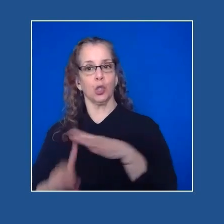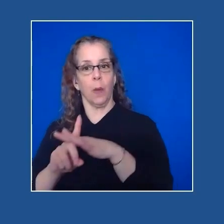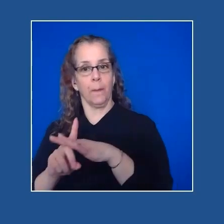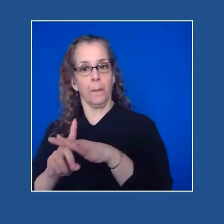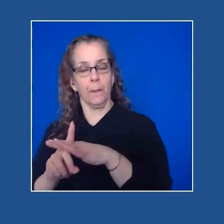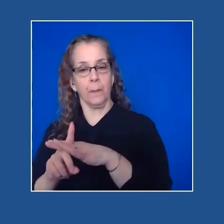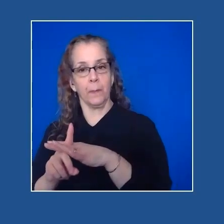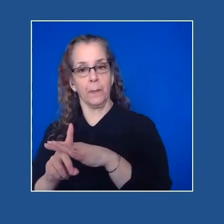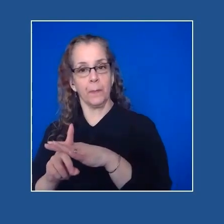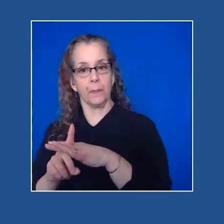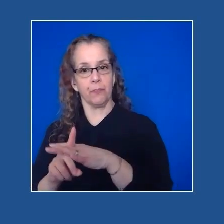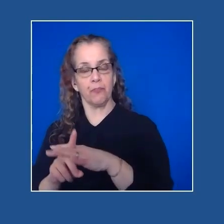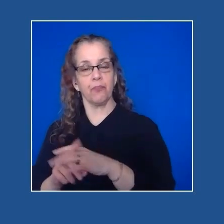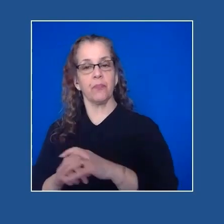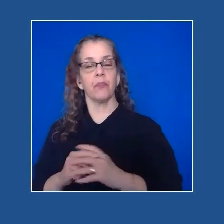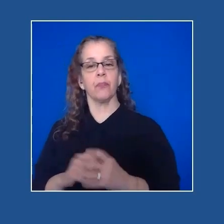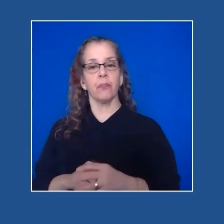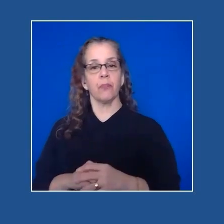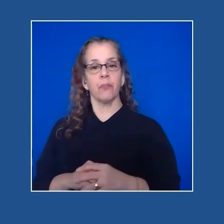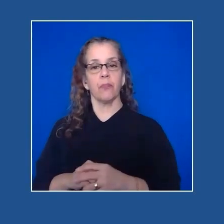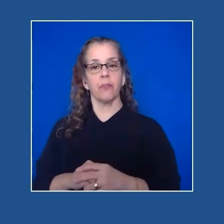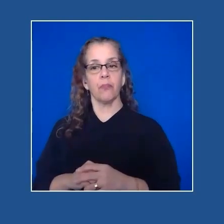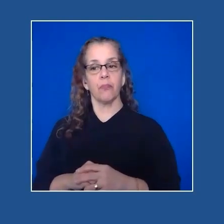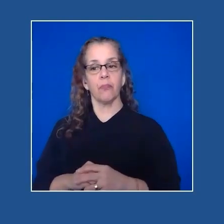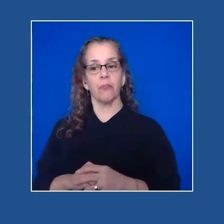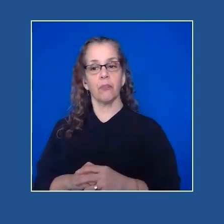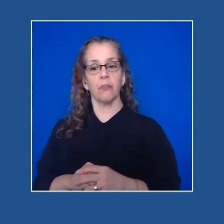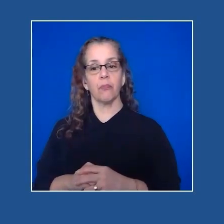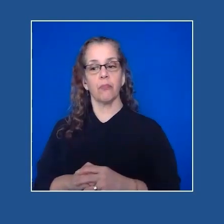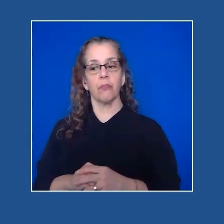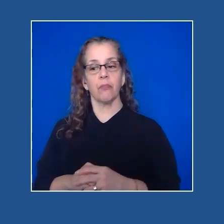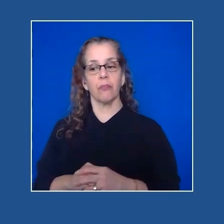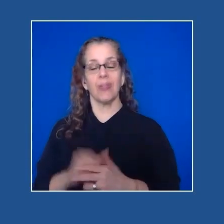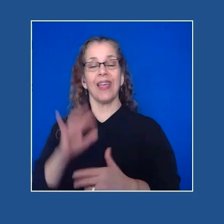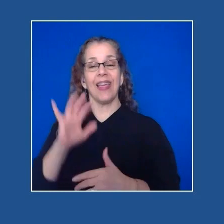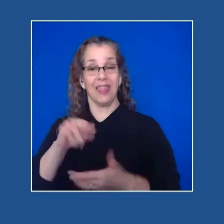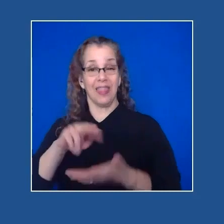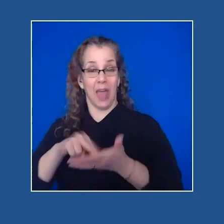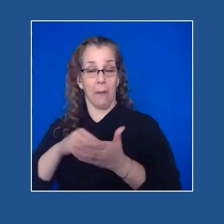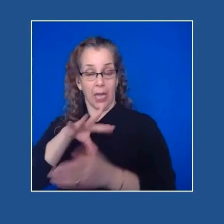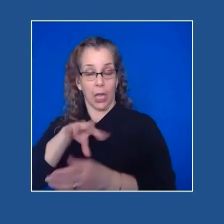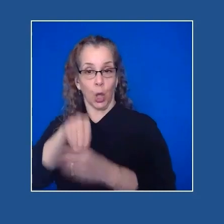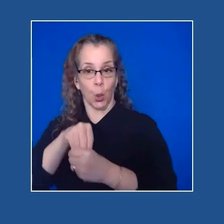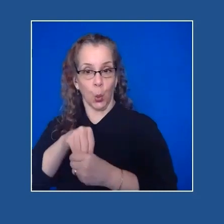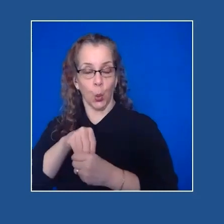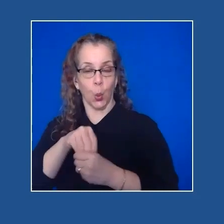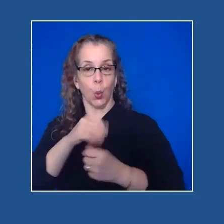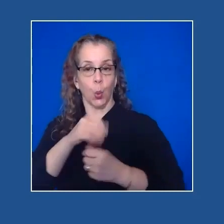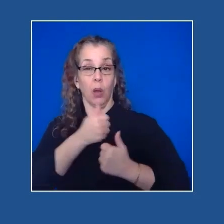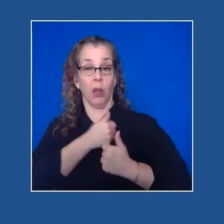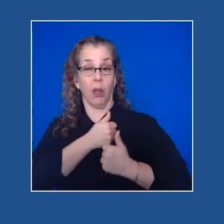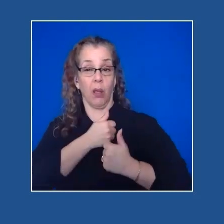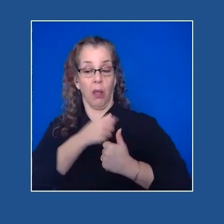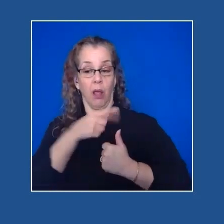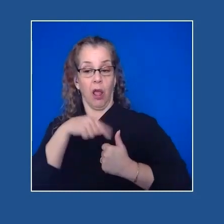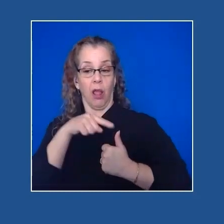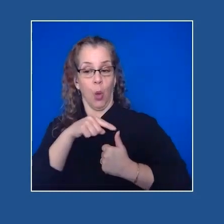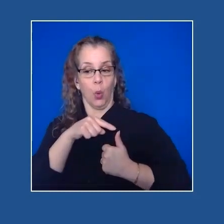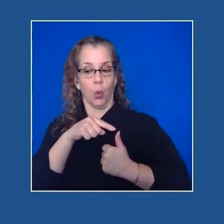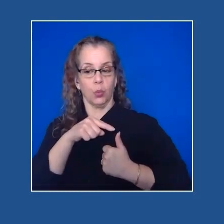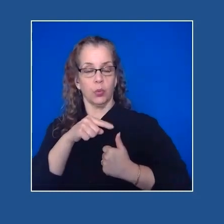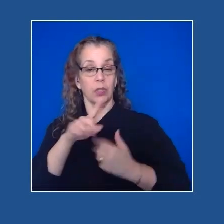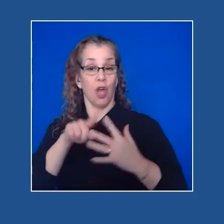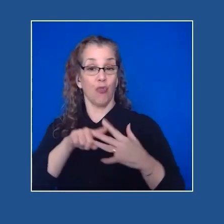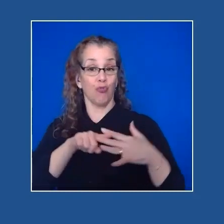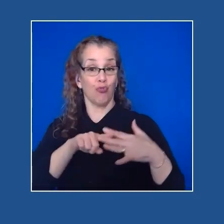this comprised of veterans who had initially declined an invitation. So of those 37, 31 were veterans